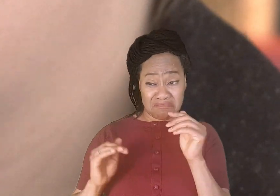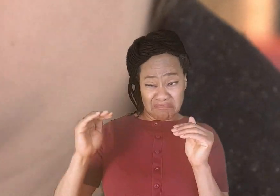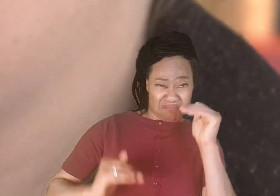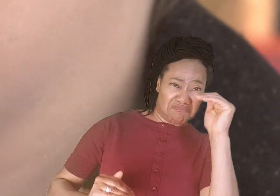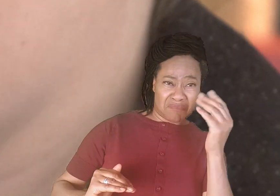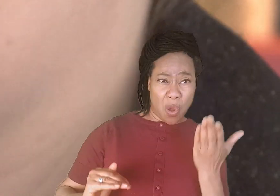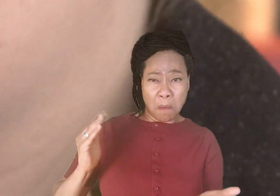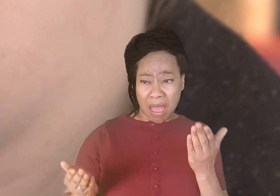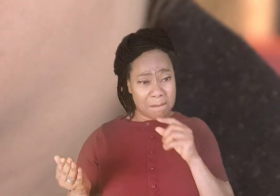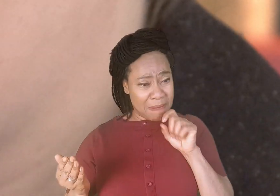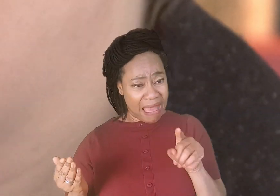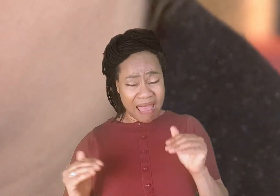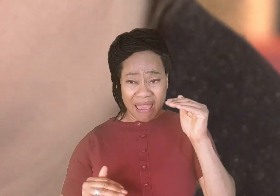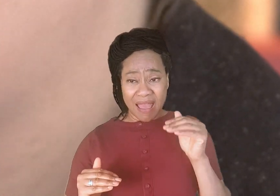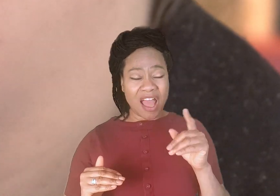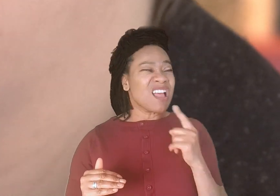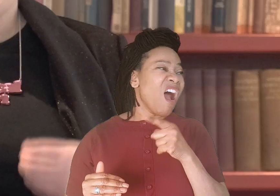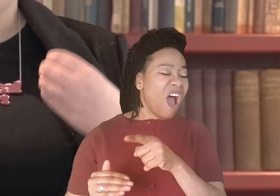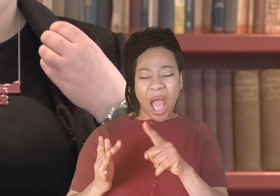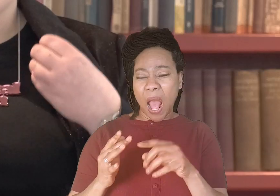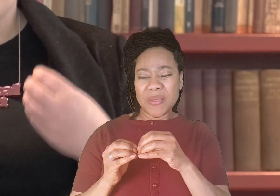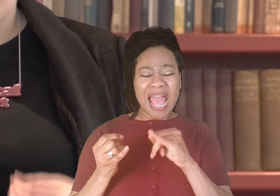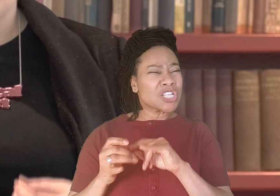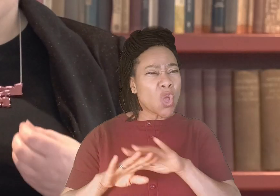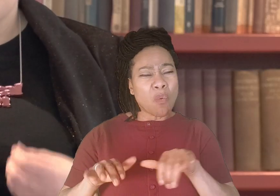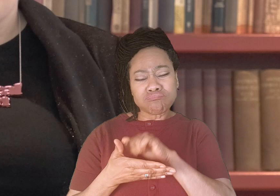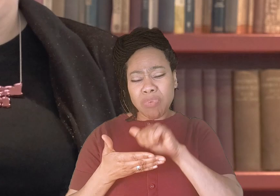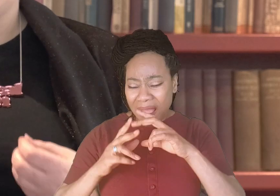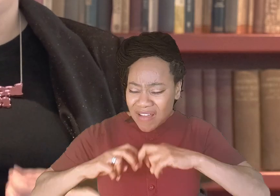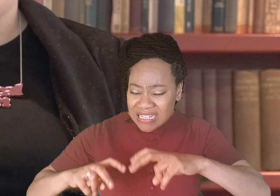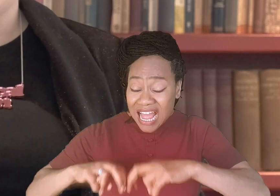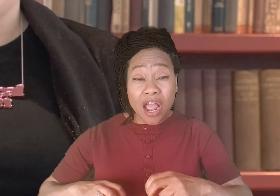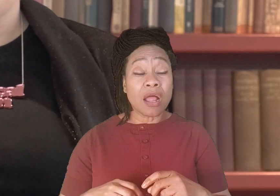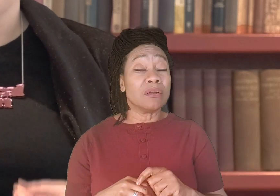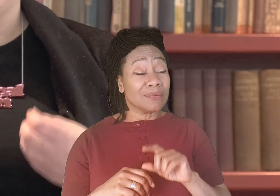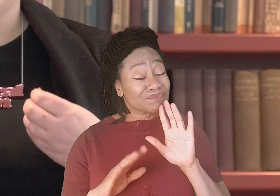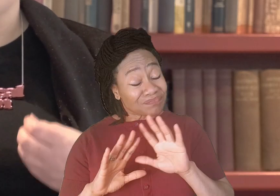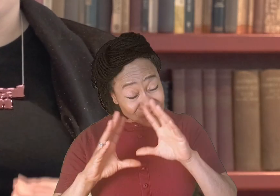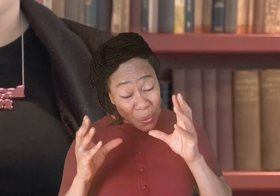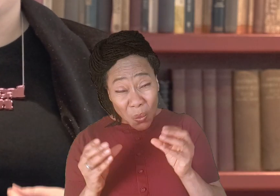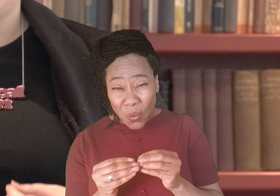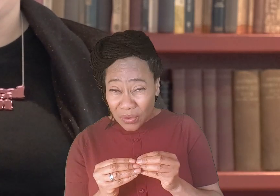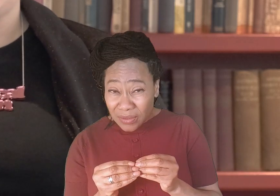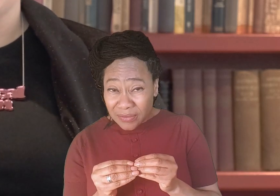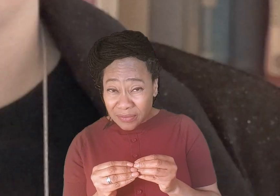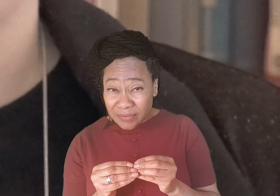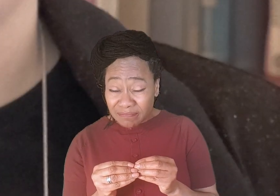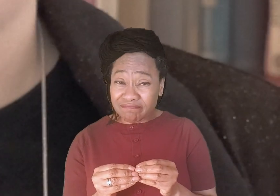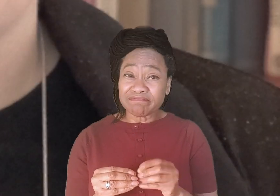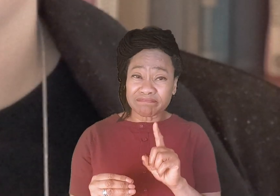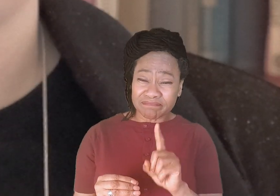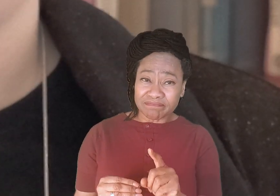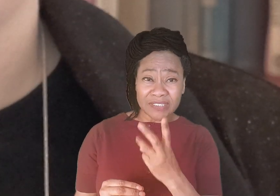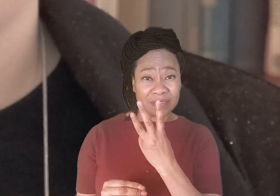of IBS without proper investigation. And over a third of women are diagnosed in an emergency setting when